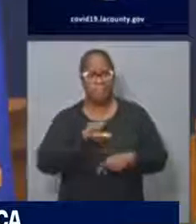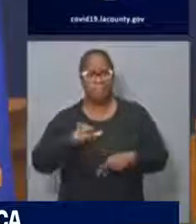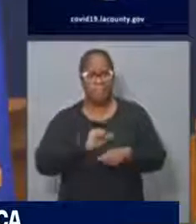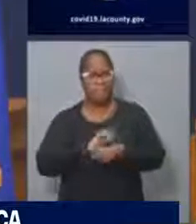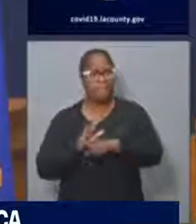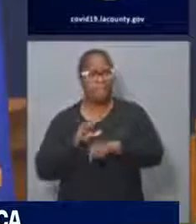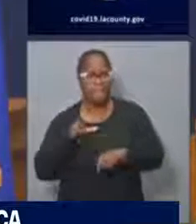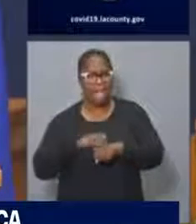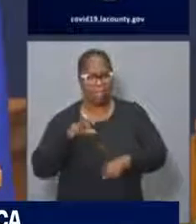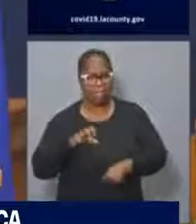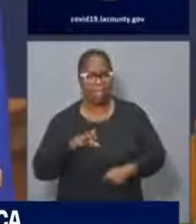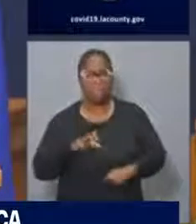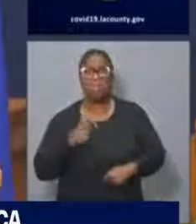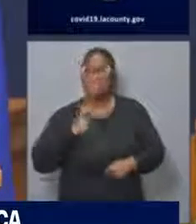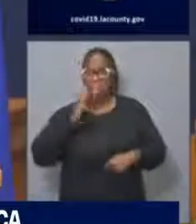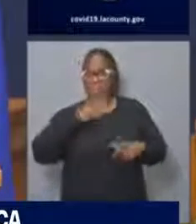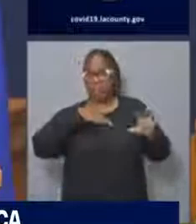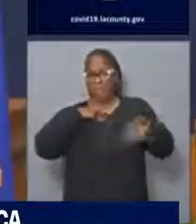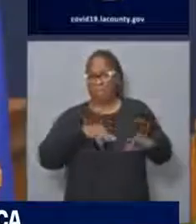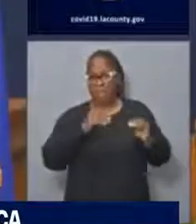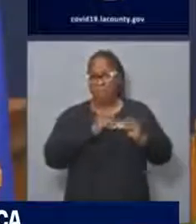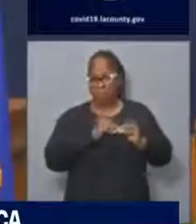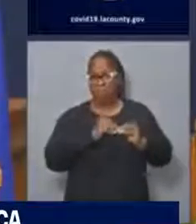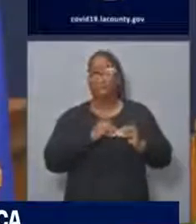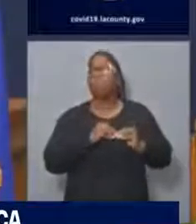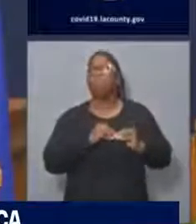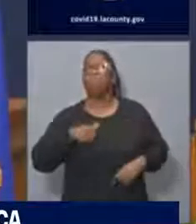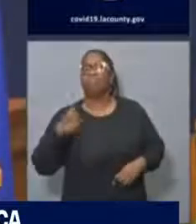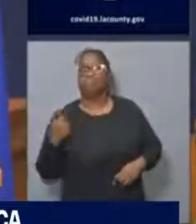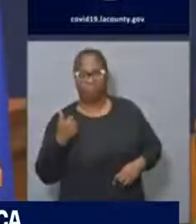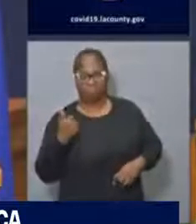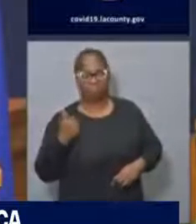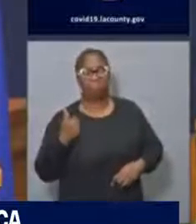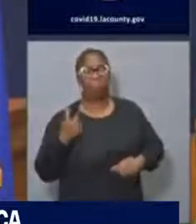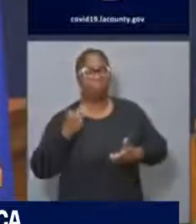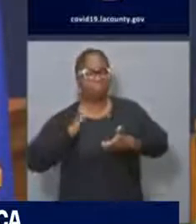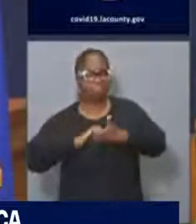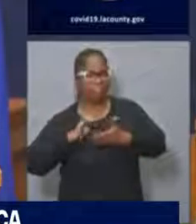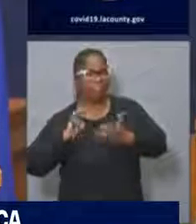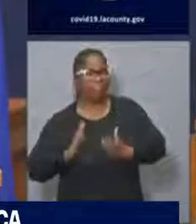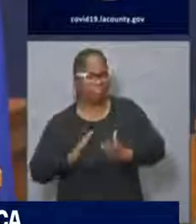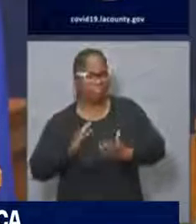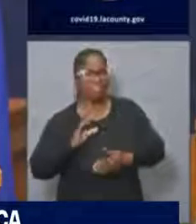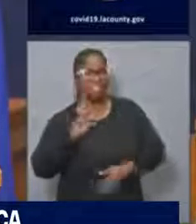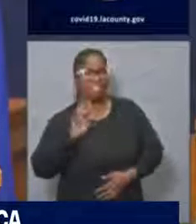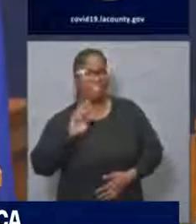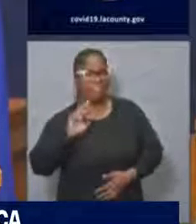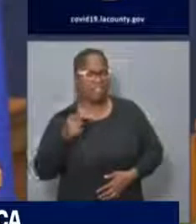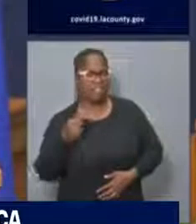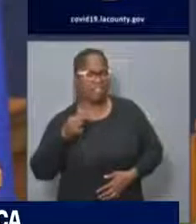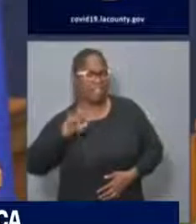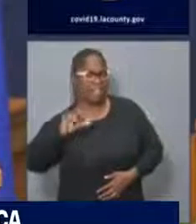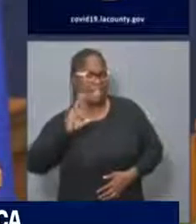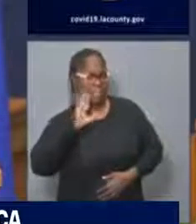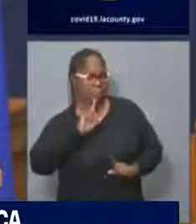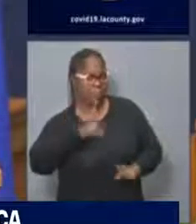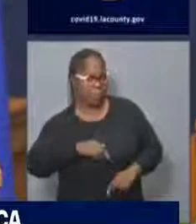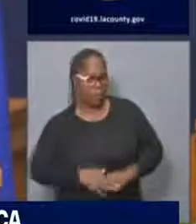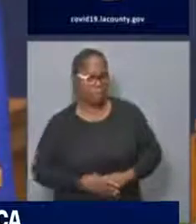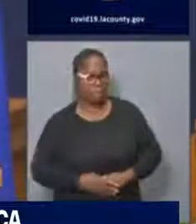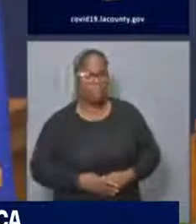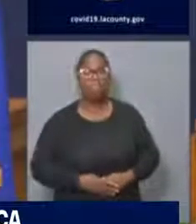both me and my Department of Health Services colleague, Dr. Gabby. I do want to start with reporting our